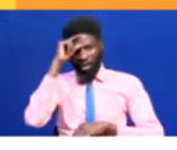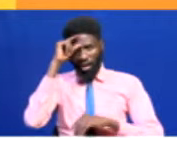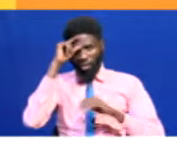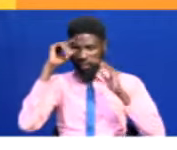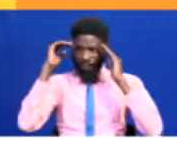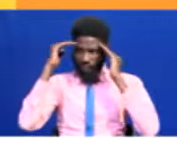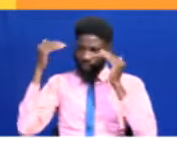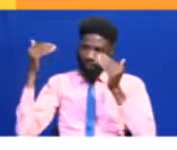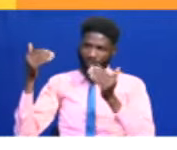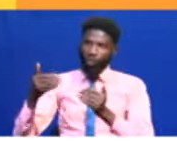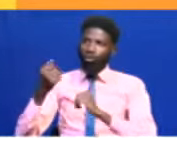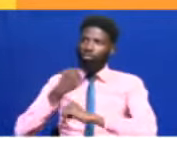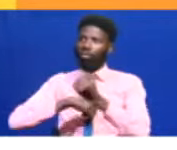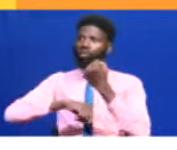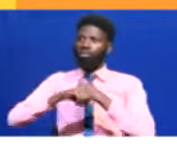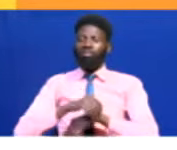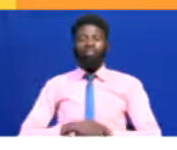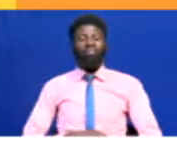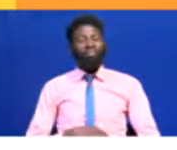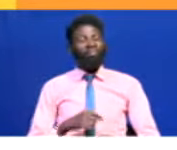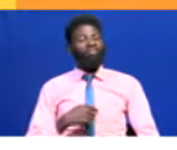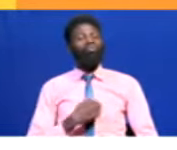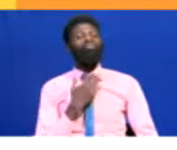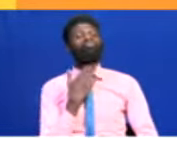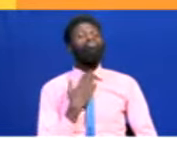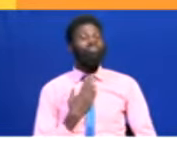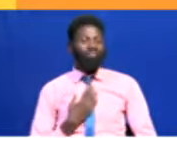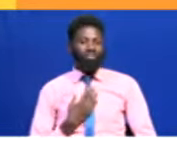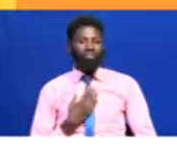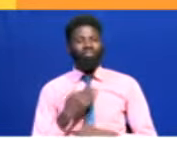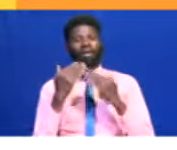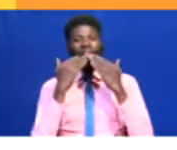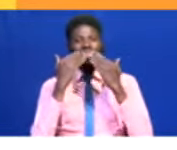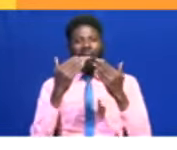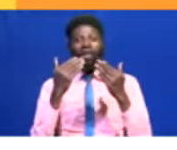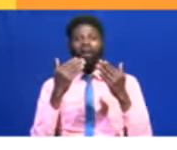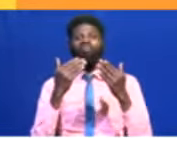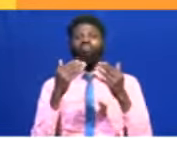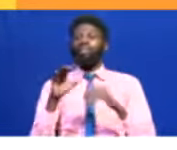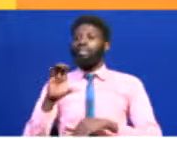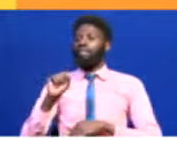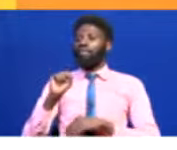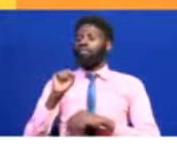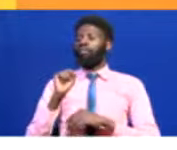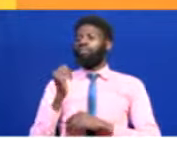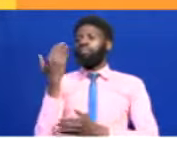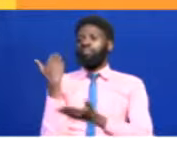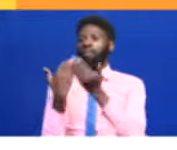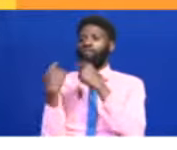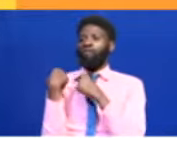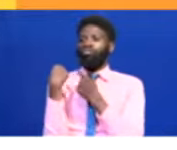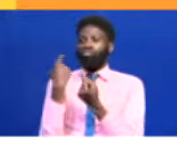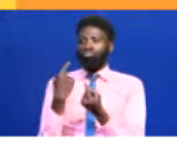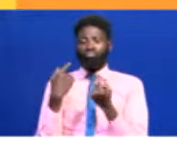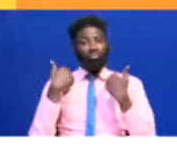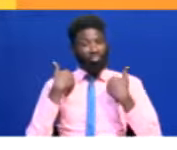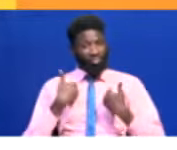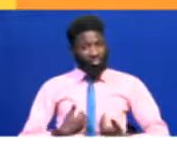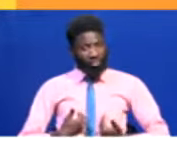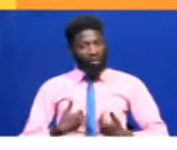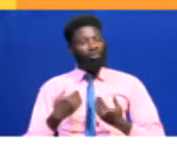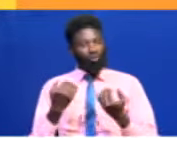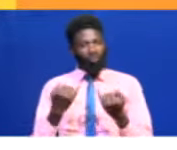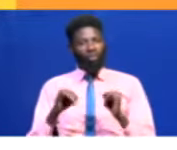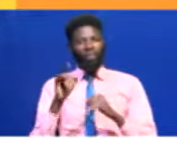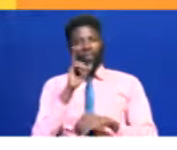to most sincerely thank those who are before me, because they had attempted to digitize